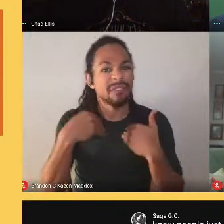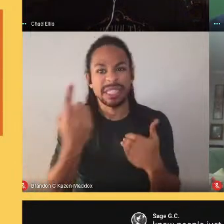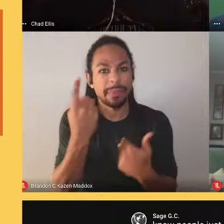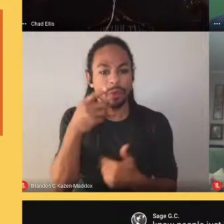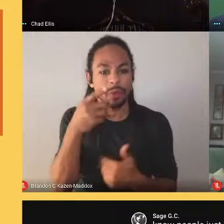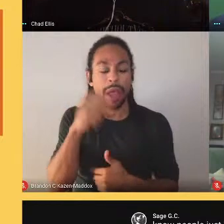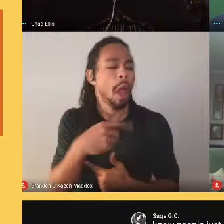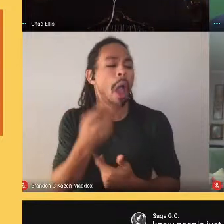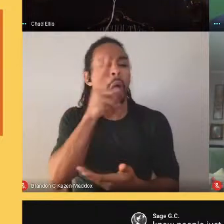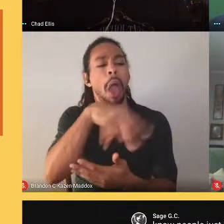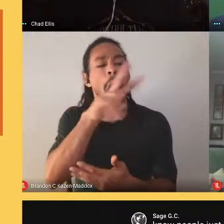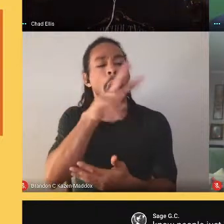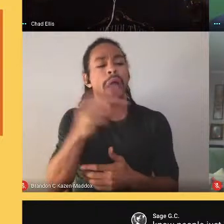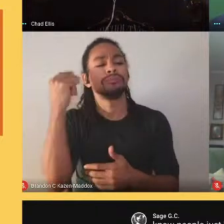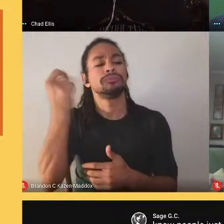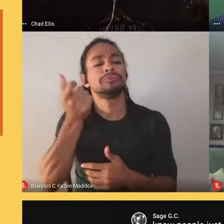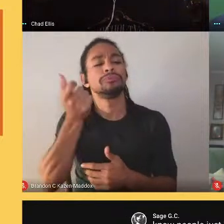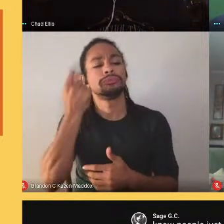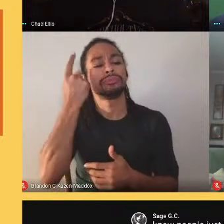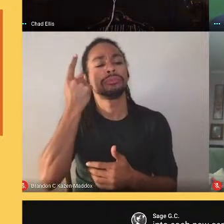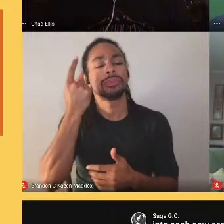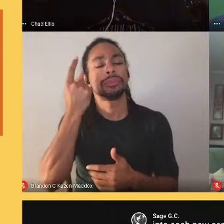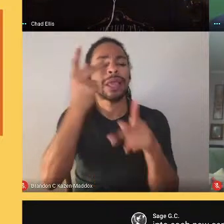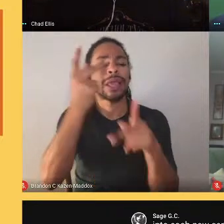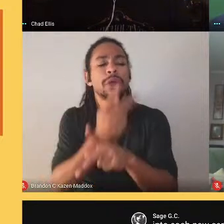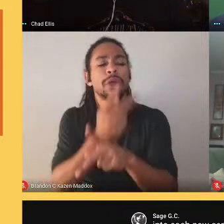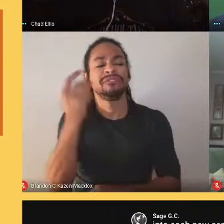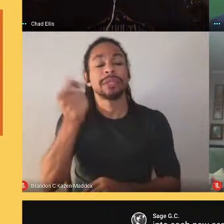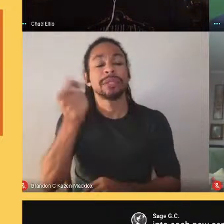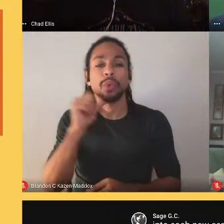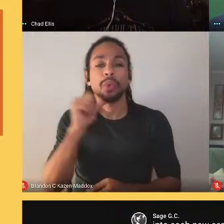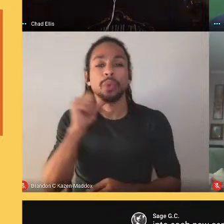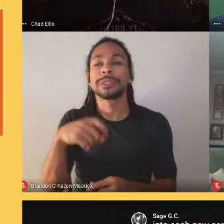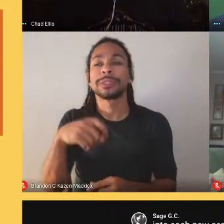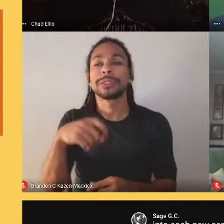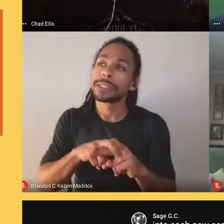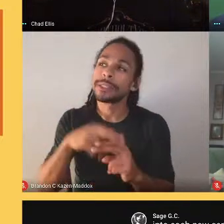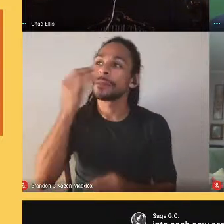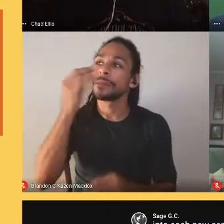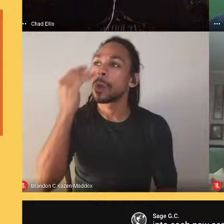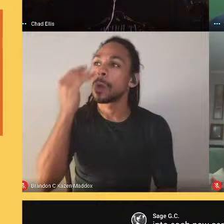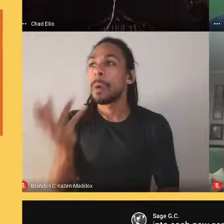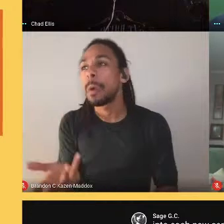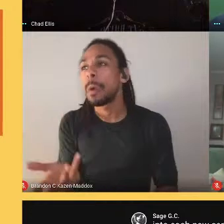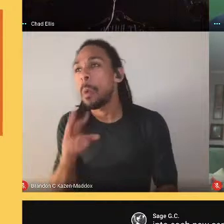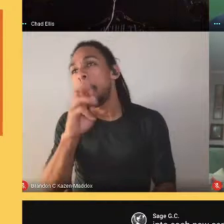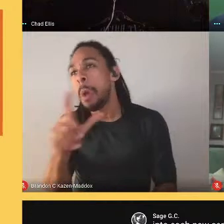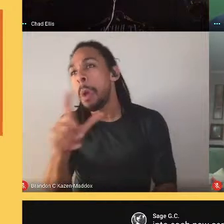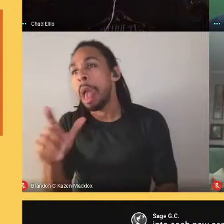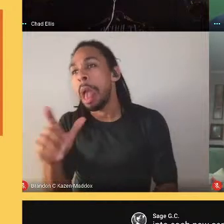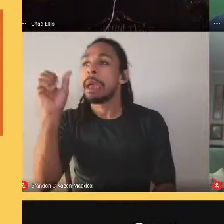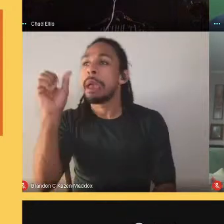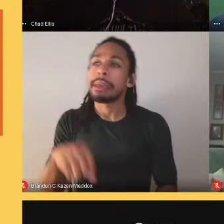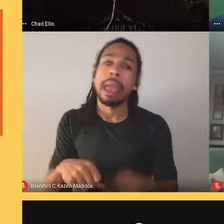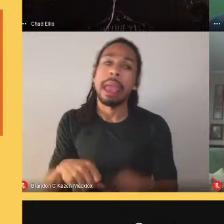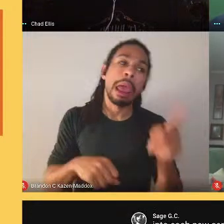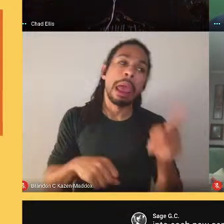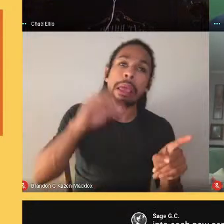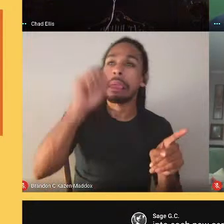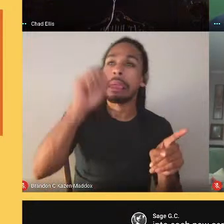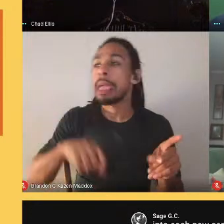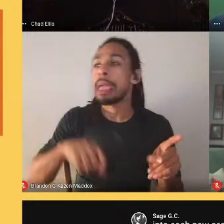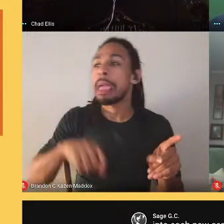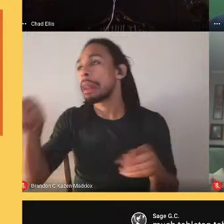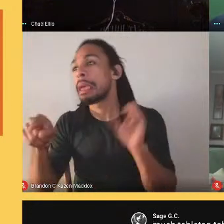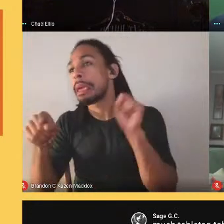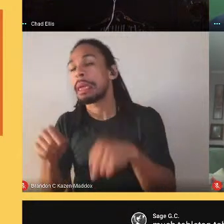need to sit and think about it. And sometimes I miss the cue, I miss the mark on that one, and we still have to talk about that stuff, but